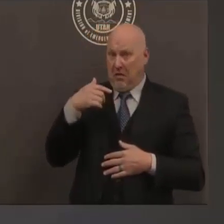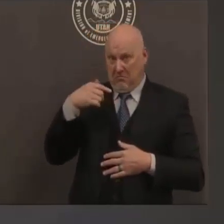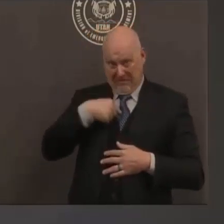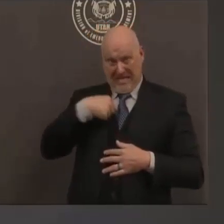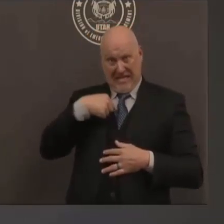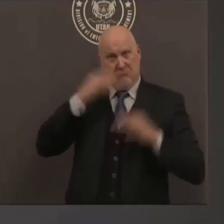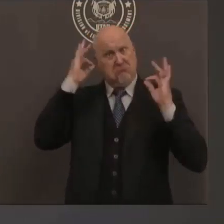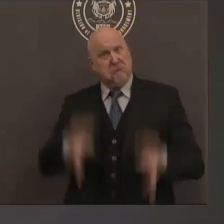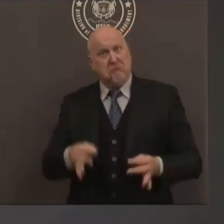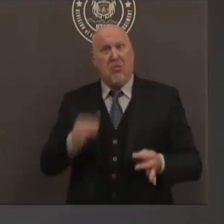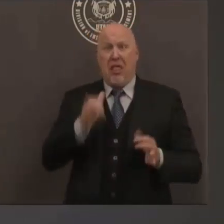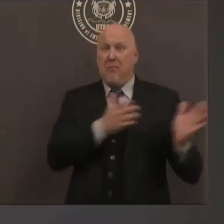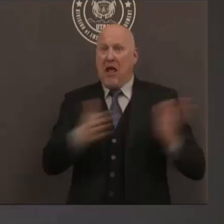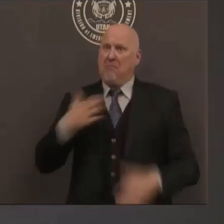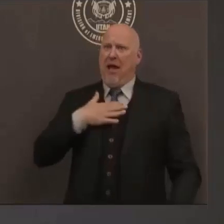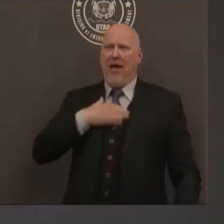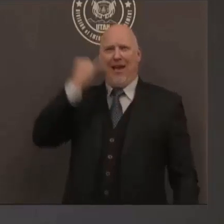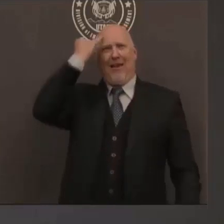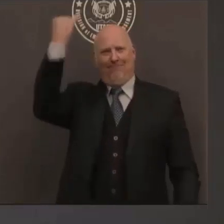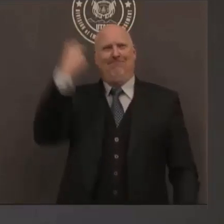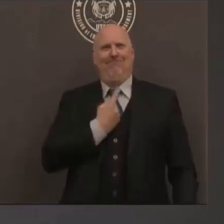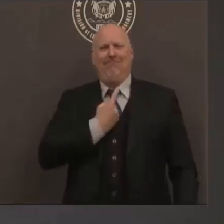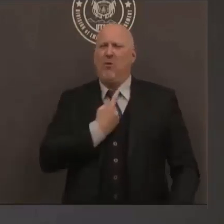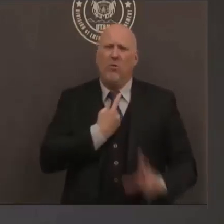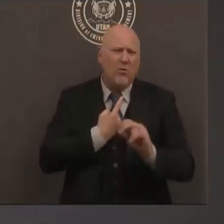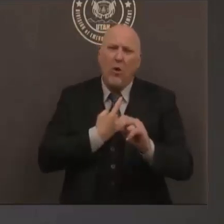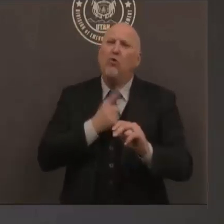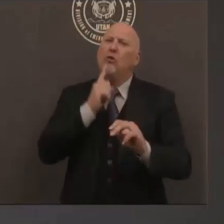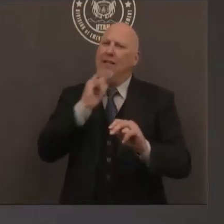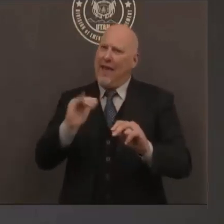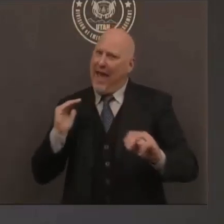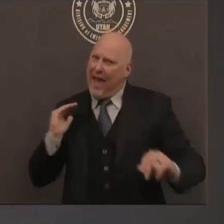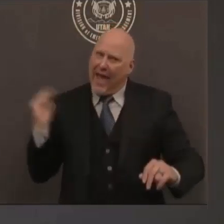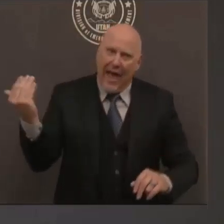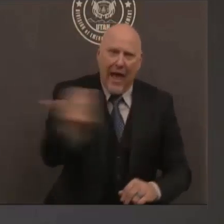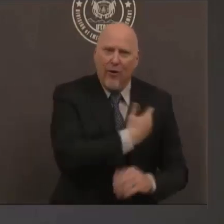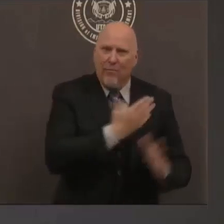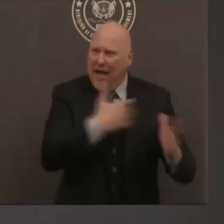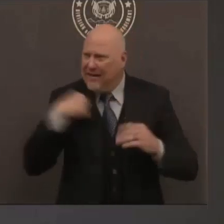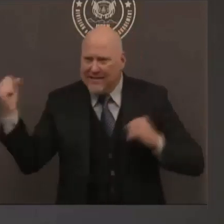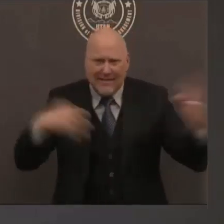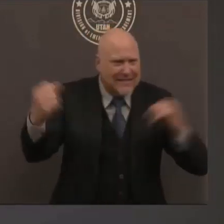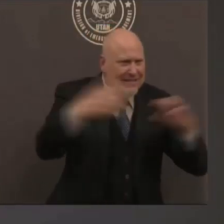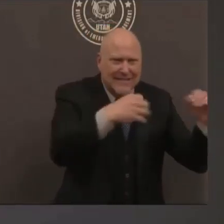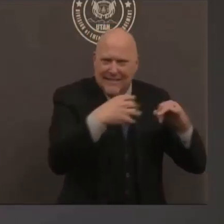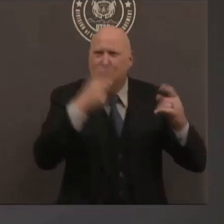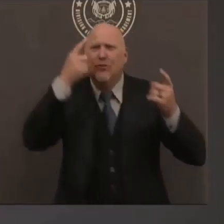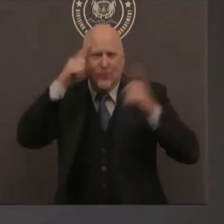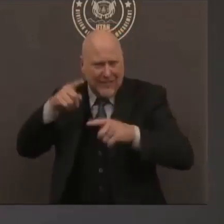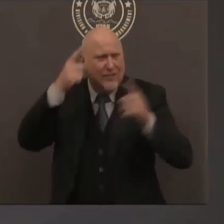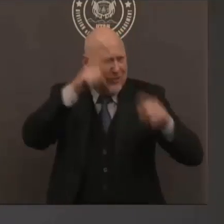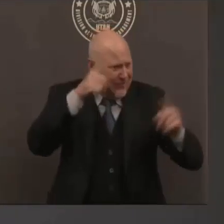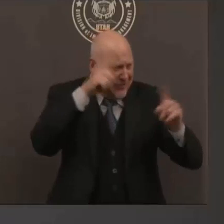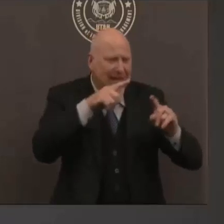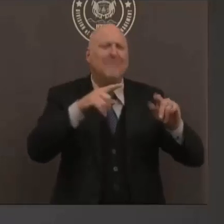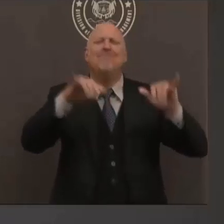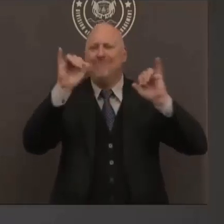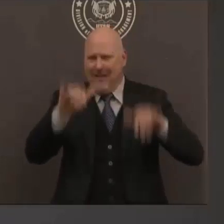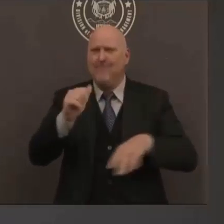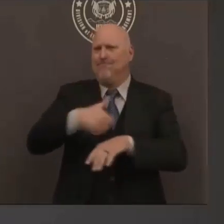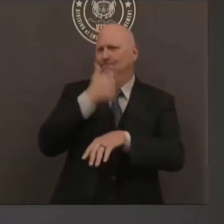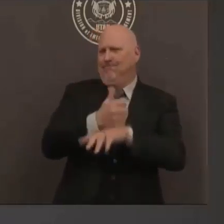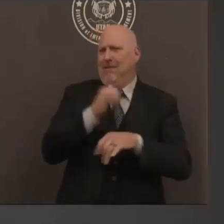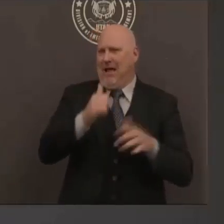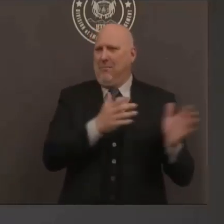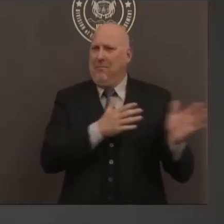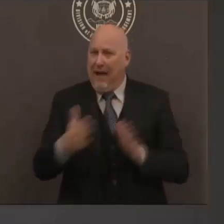fact follow the directions and the guidelines to help us. And these are put in place really to protect our own health. They're designed to help